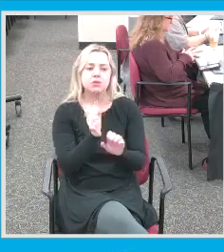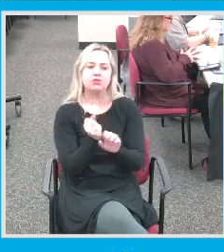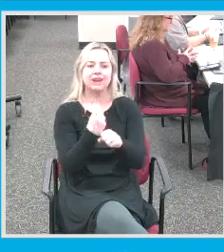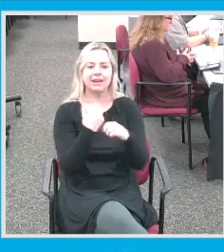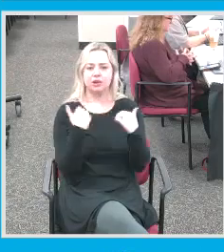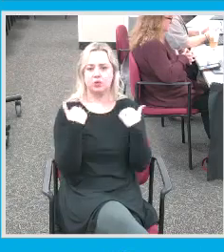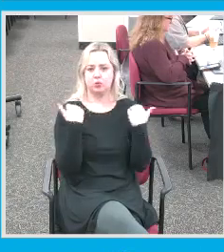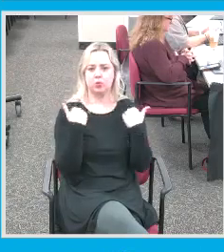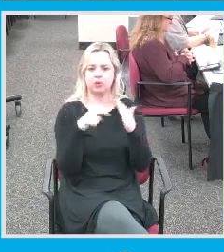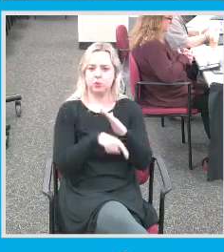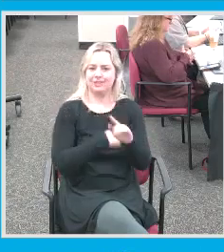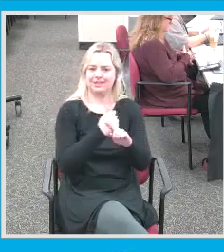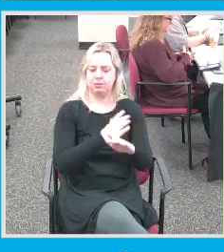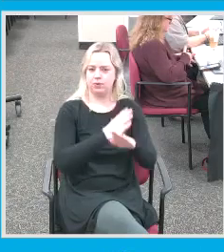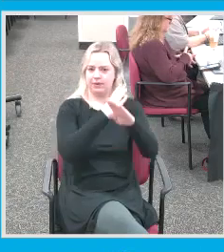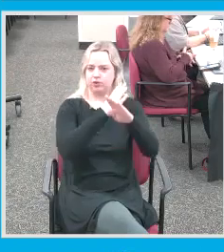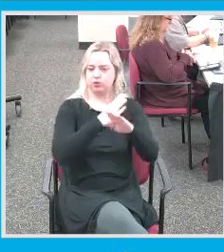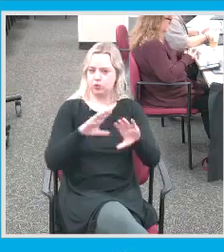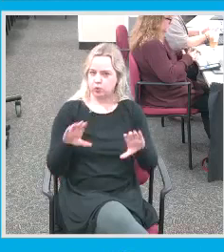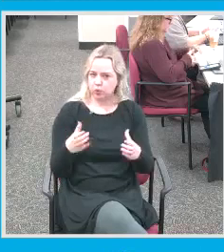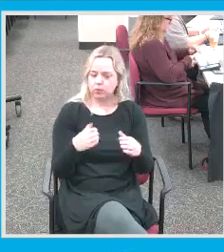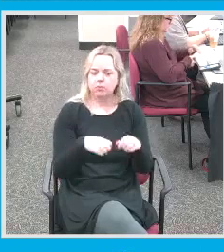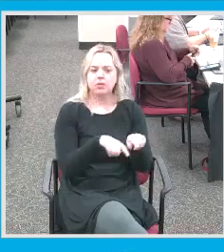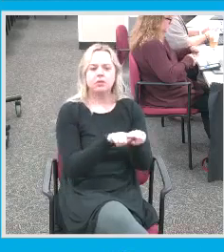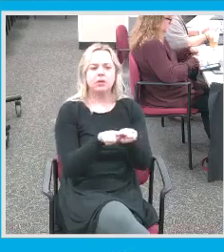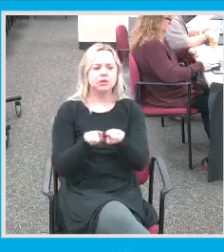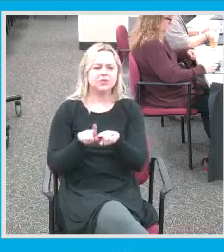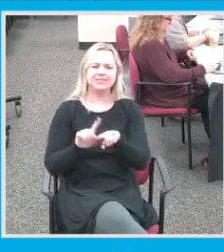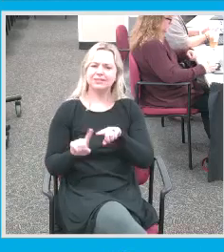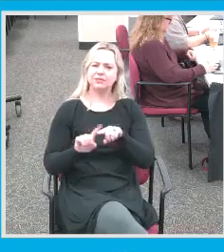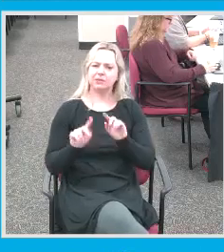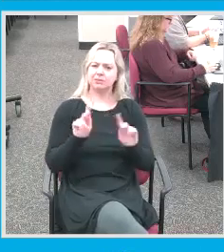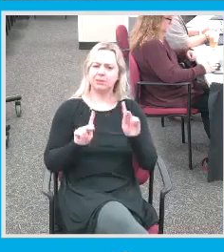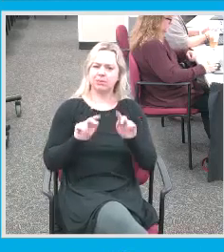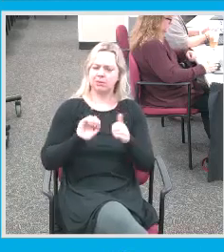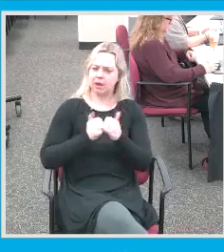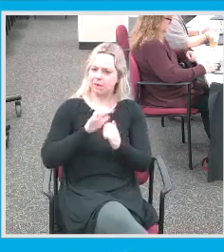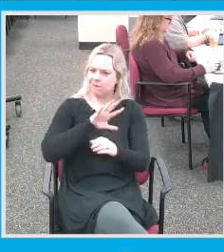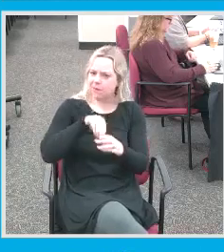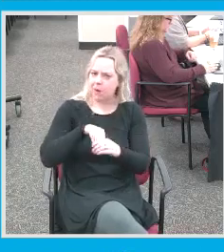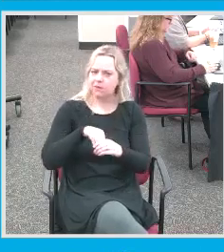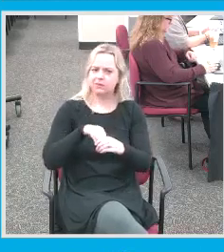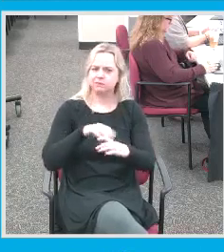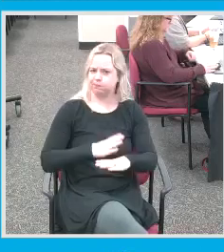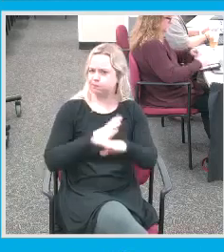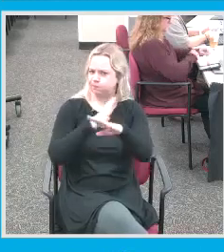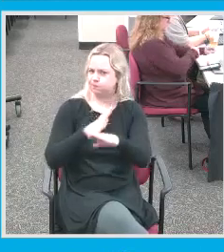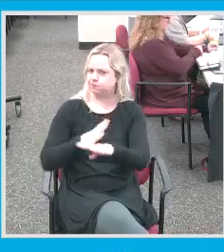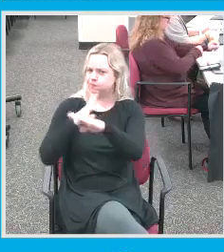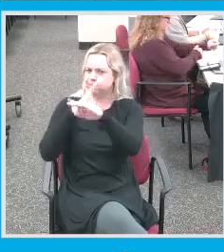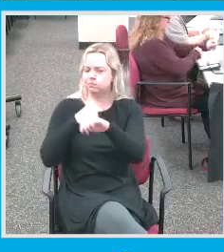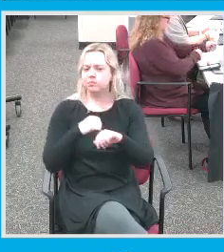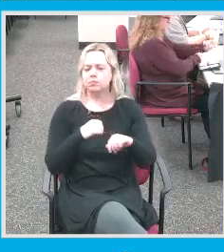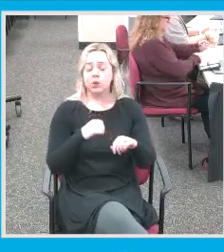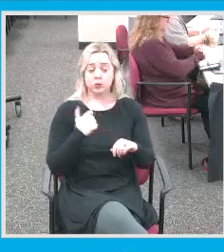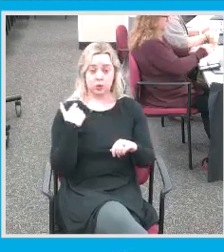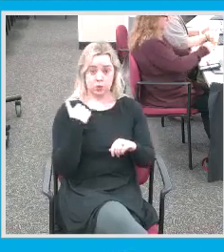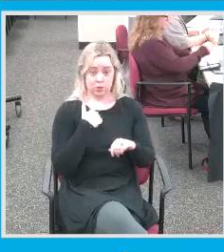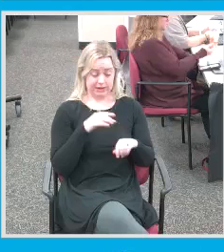of public health's role in suicide prevention. We also take what is discovered in